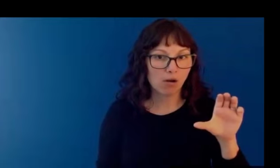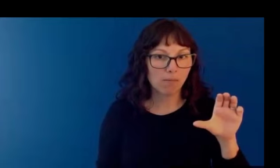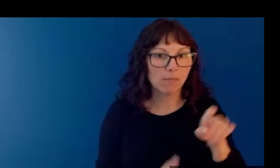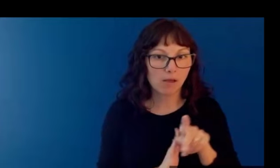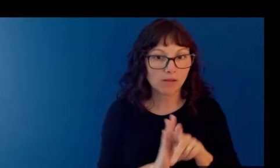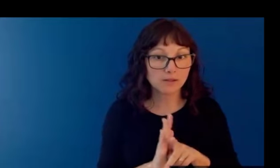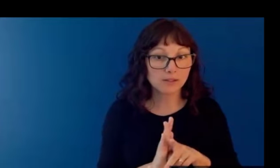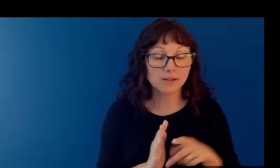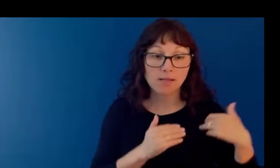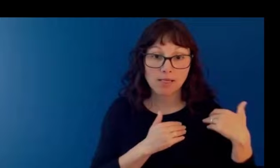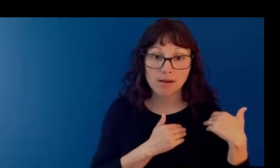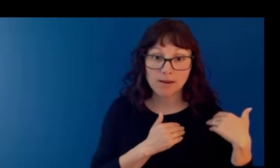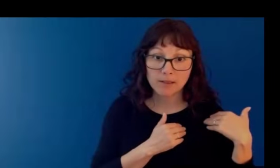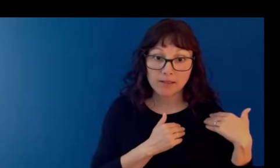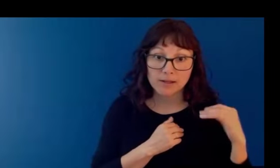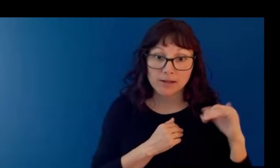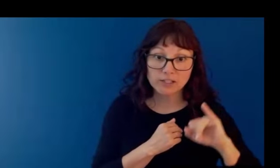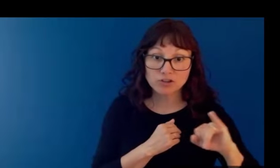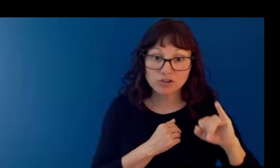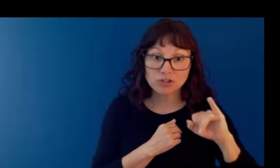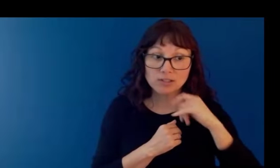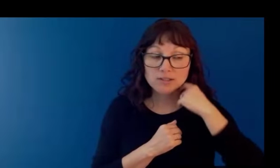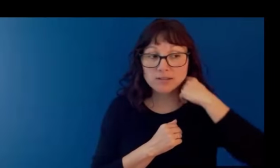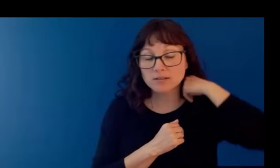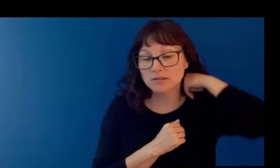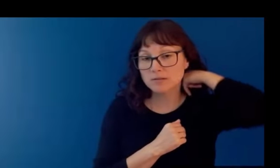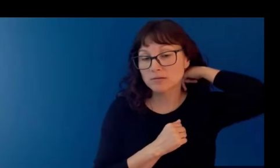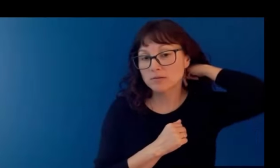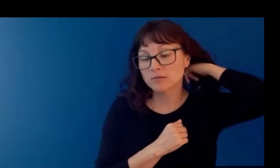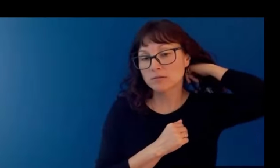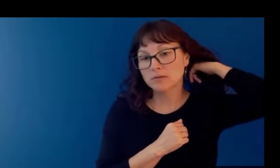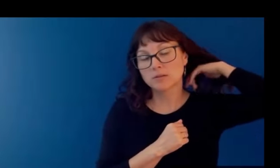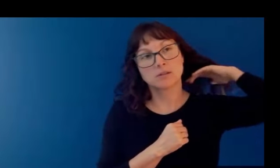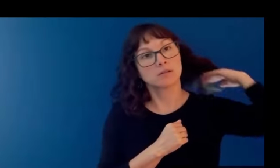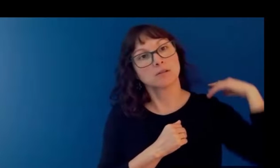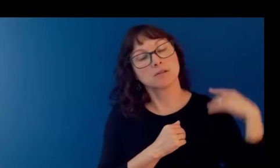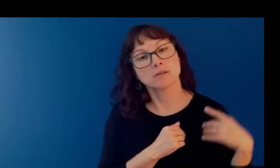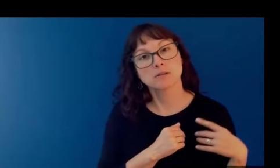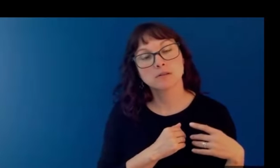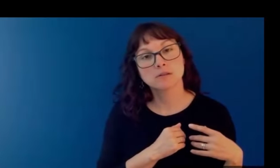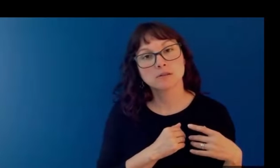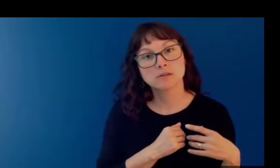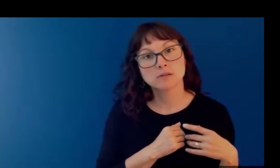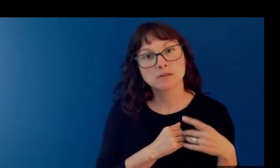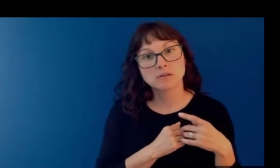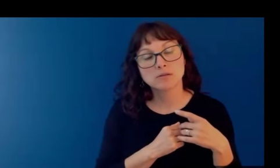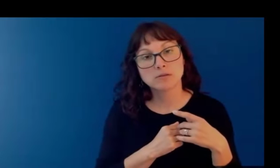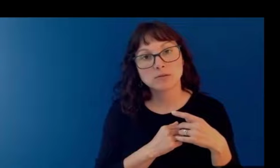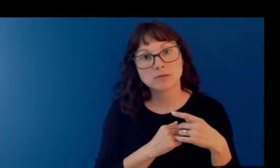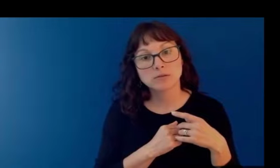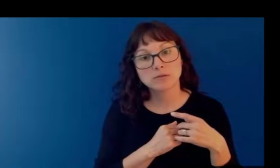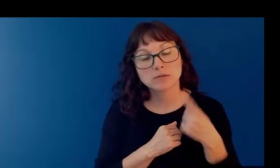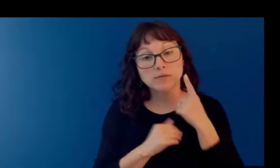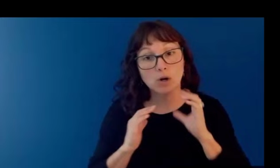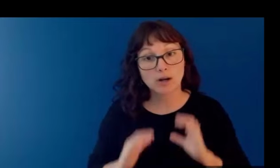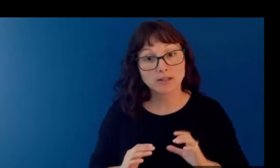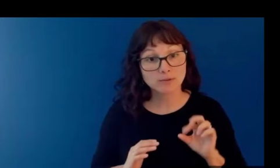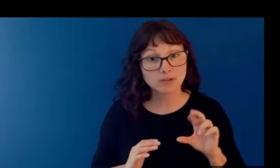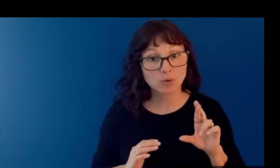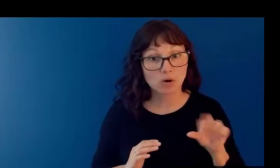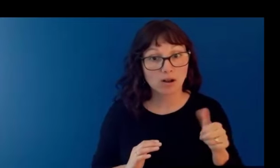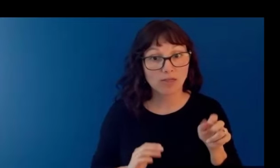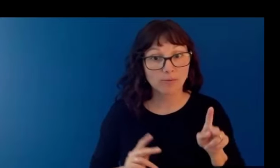Liability insurance is going to be for customers or other people that